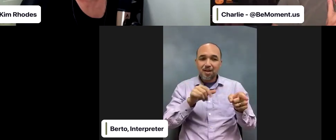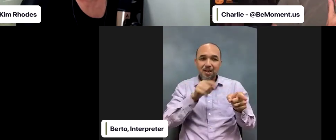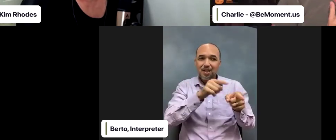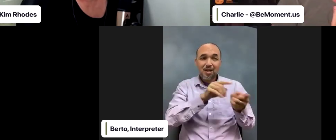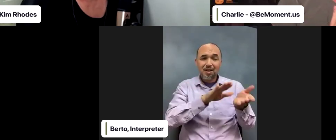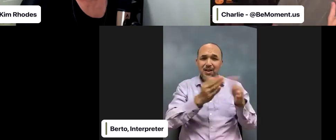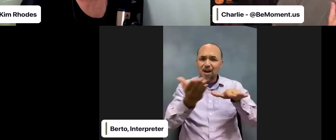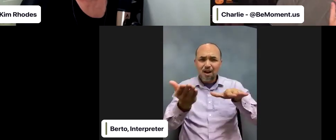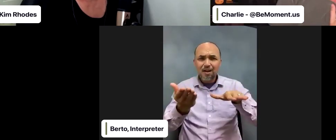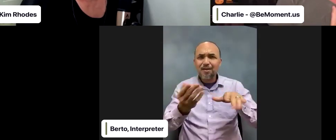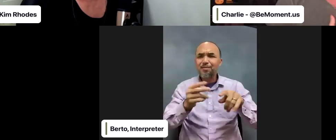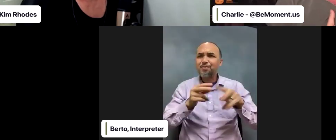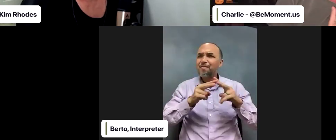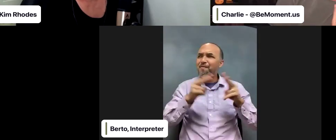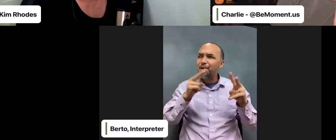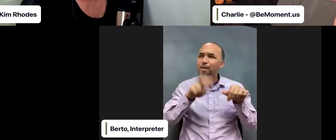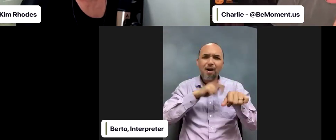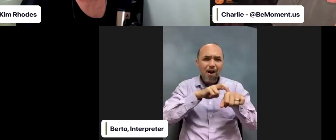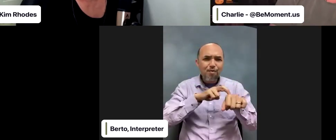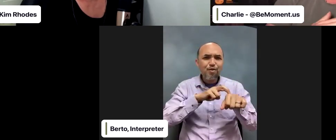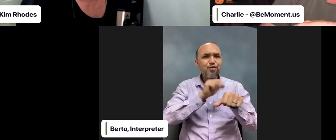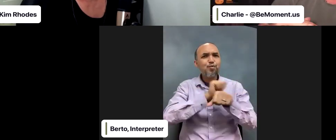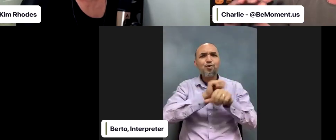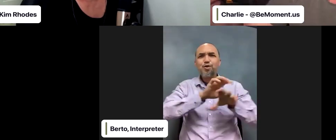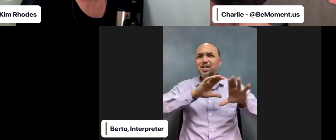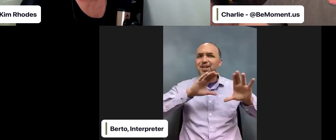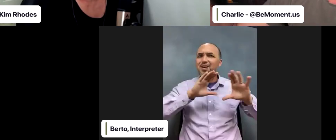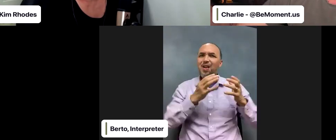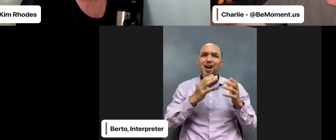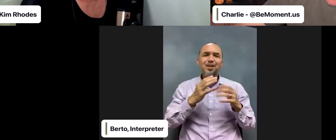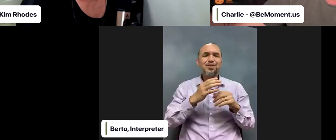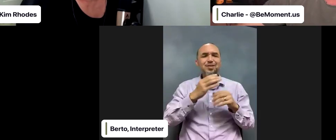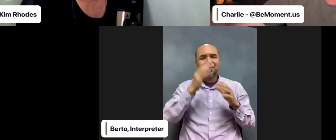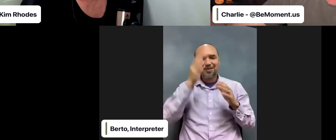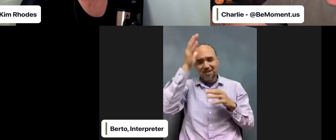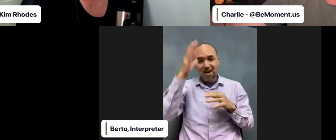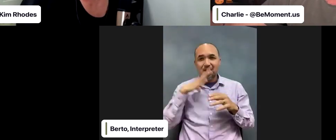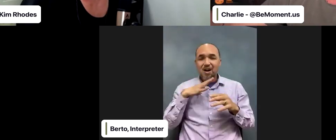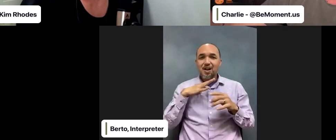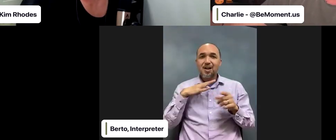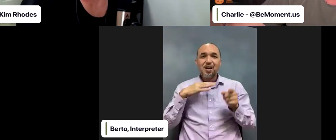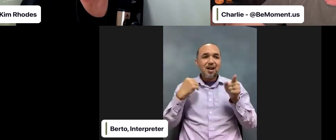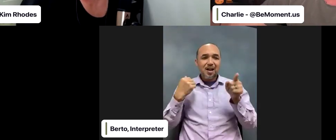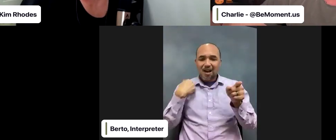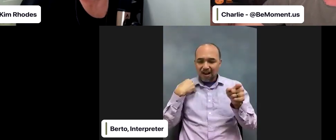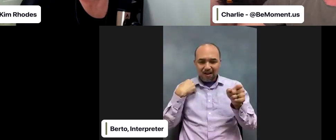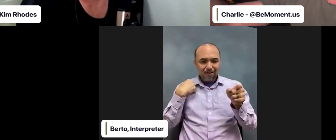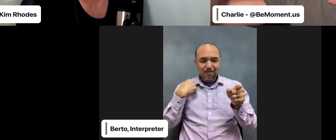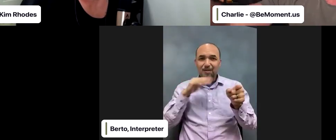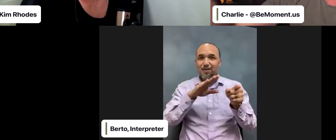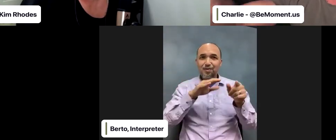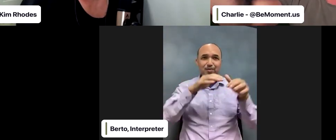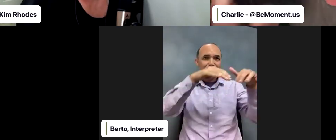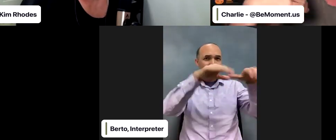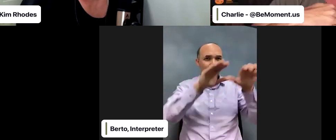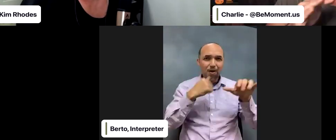very Irish, very working class guy who famously had a tugboat filled with beer during World War II and brought beer